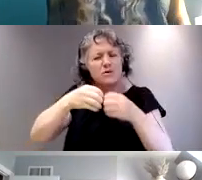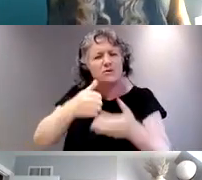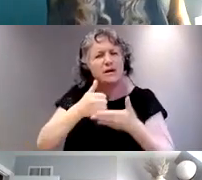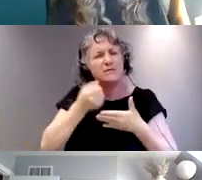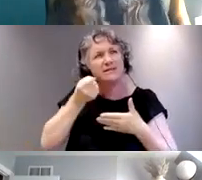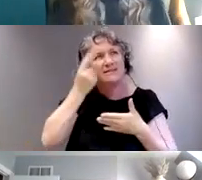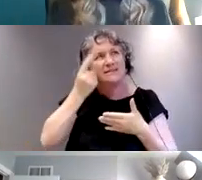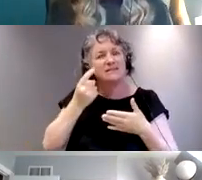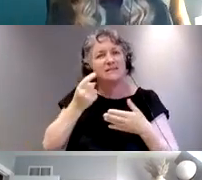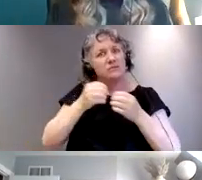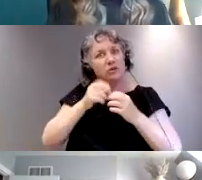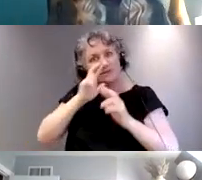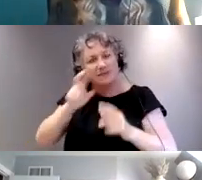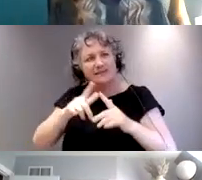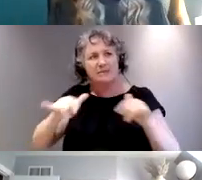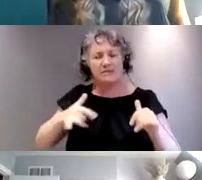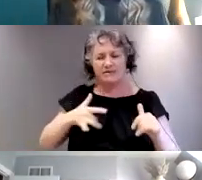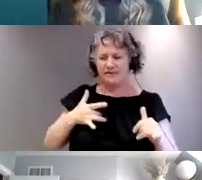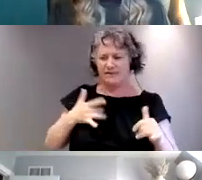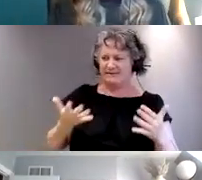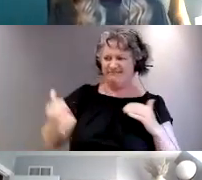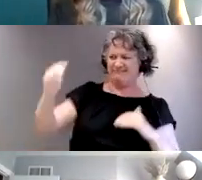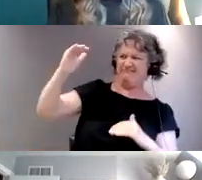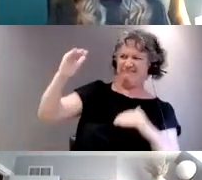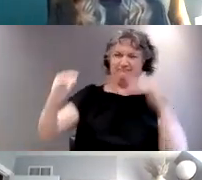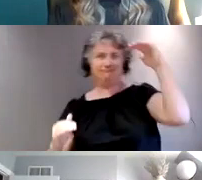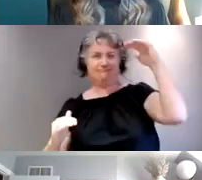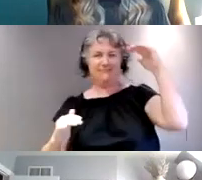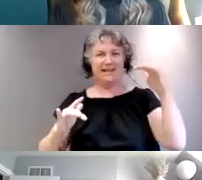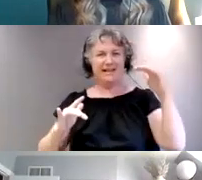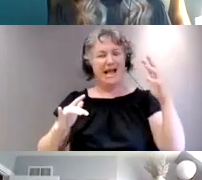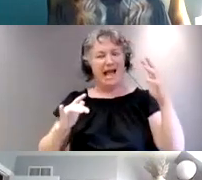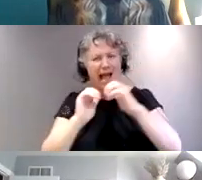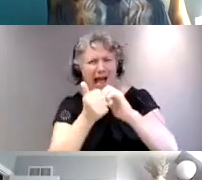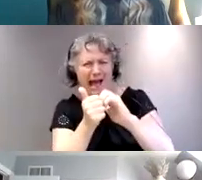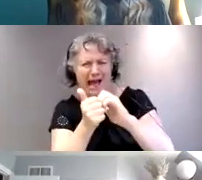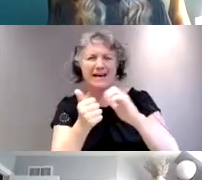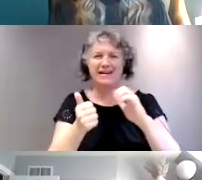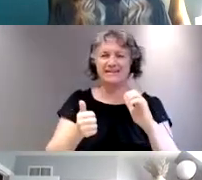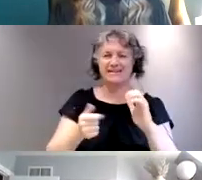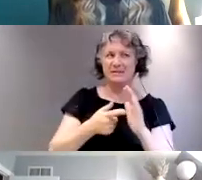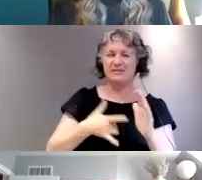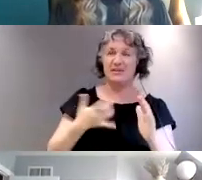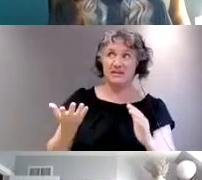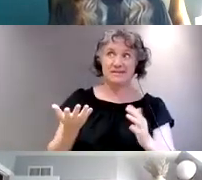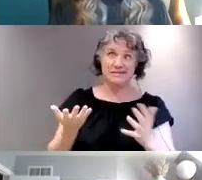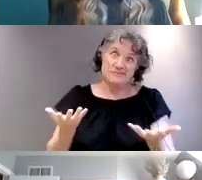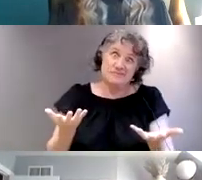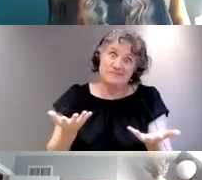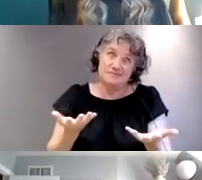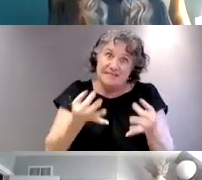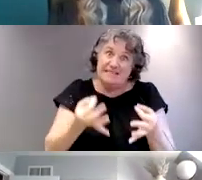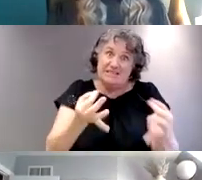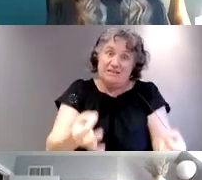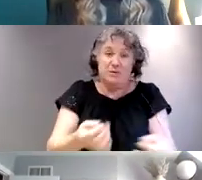as perhaps the older adult children respectfully speak to our parents when we sometimes feel we are the parents, which you're right, we're